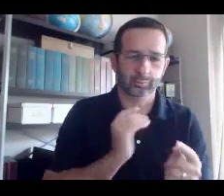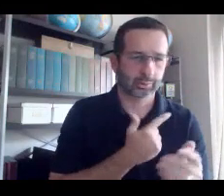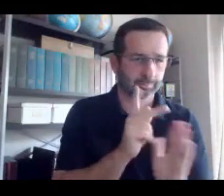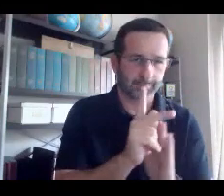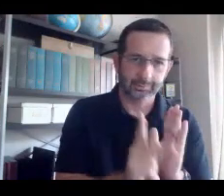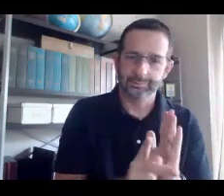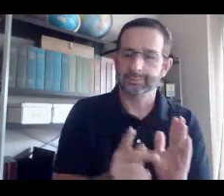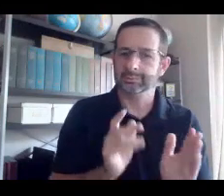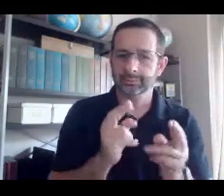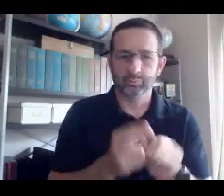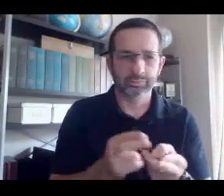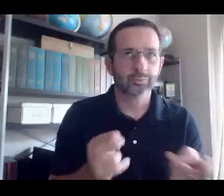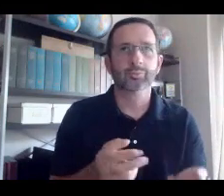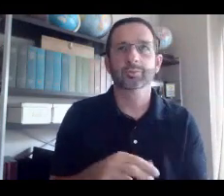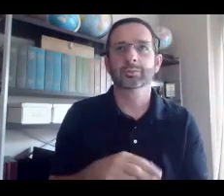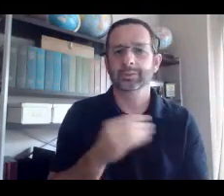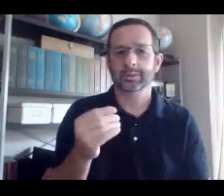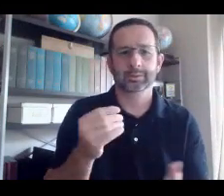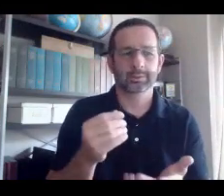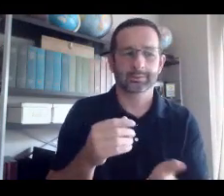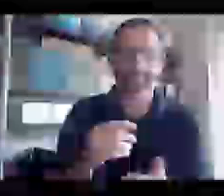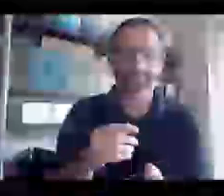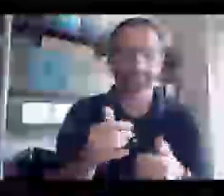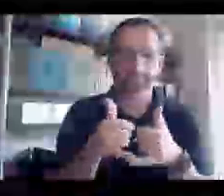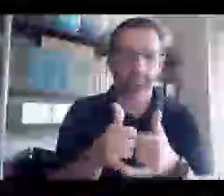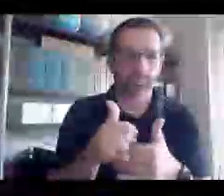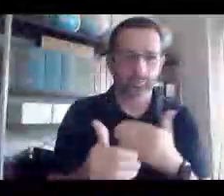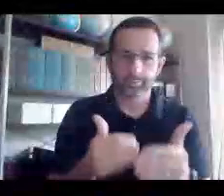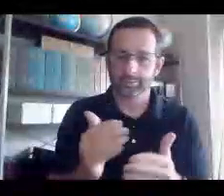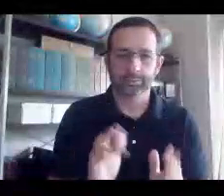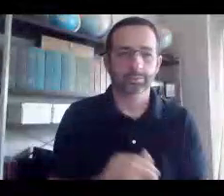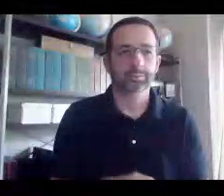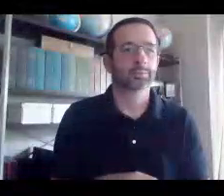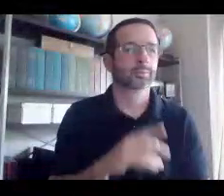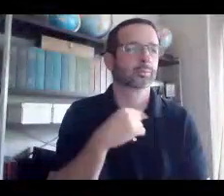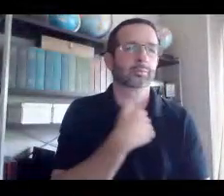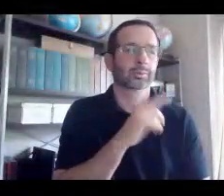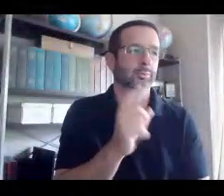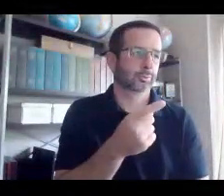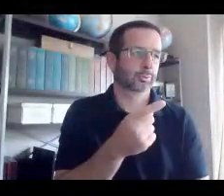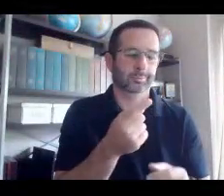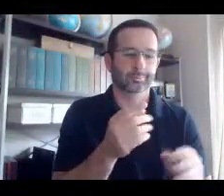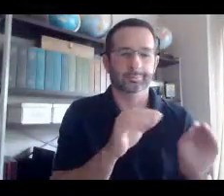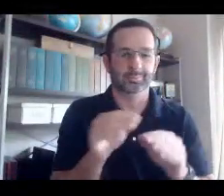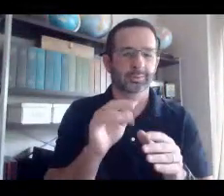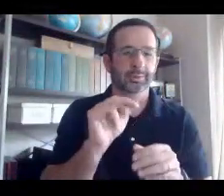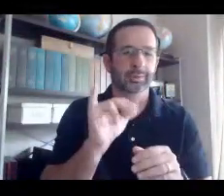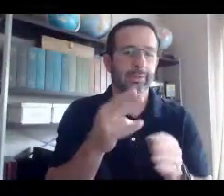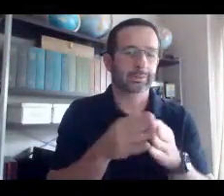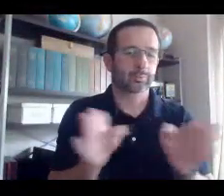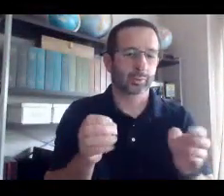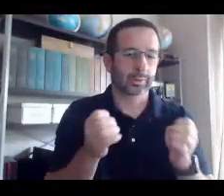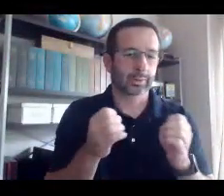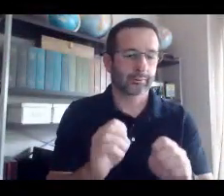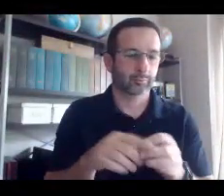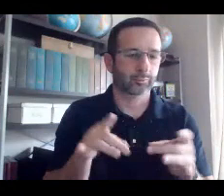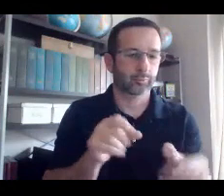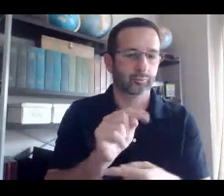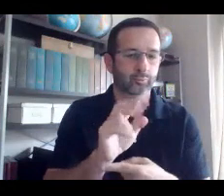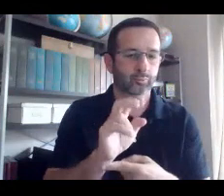about our program. Our policies and resources are all the same. The award process is all the same.